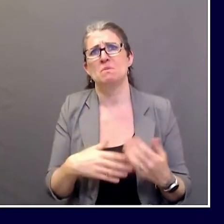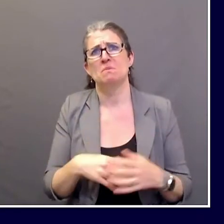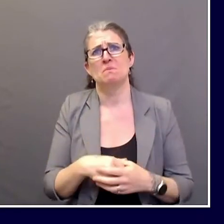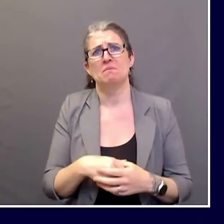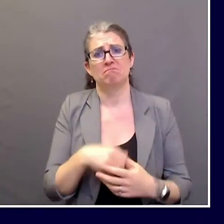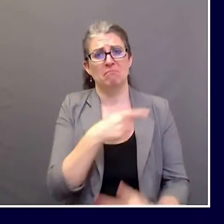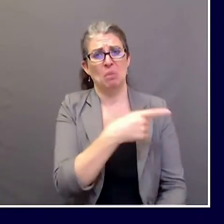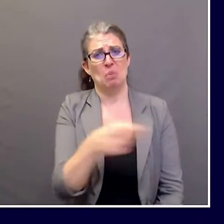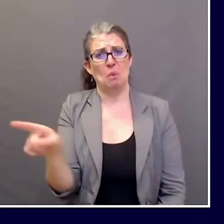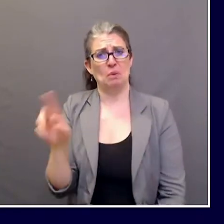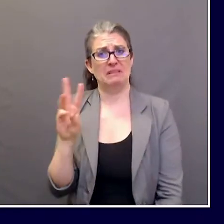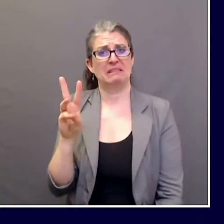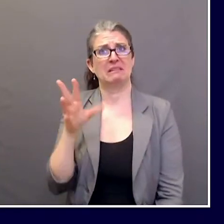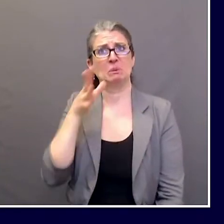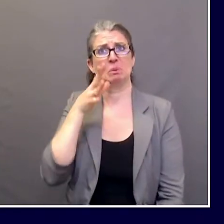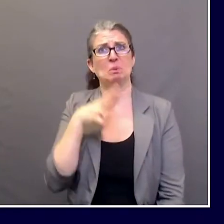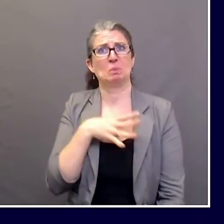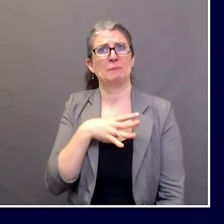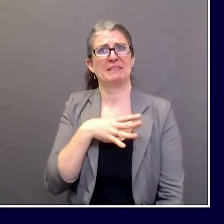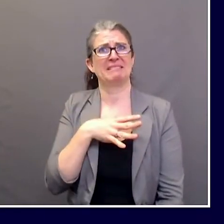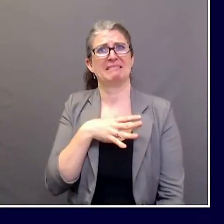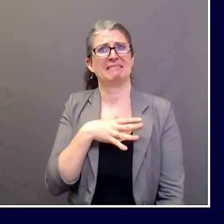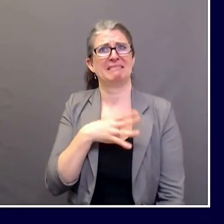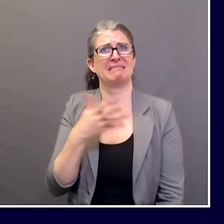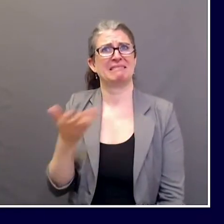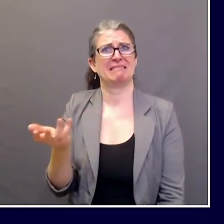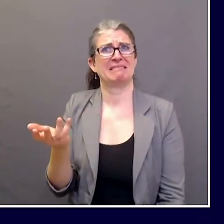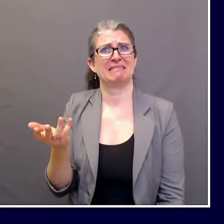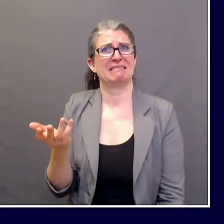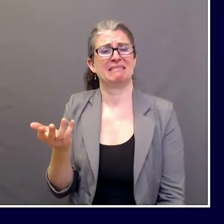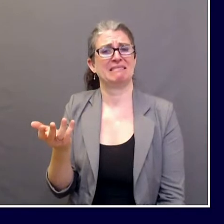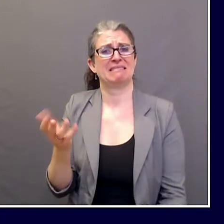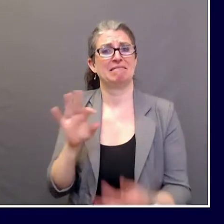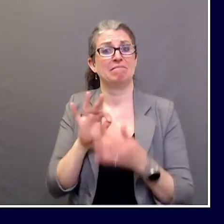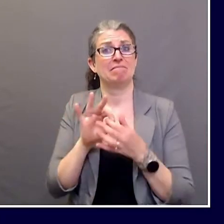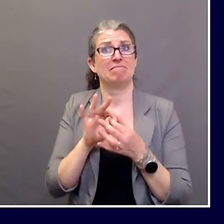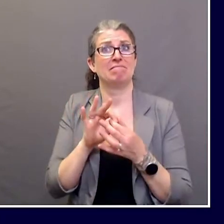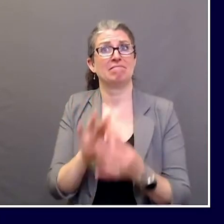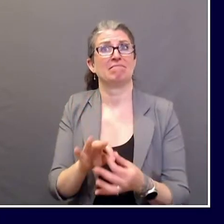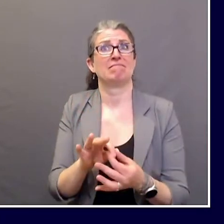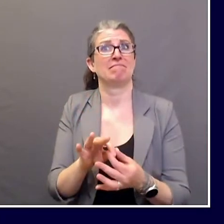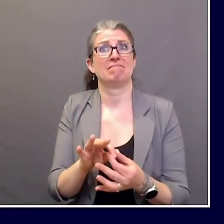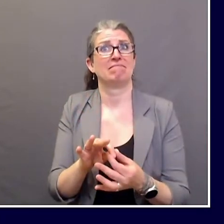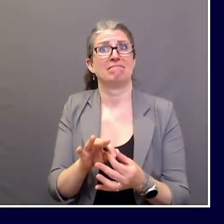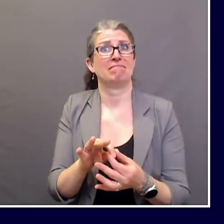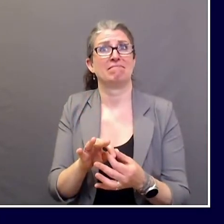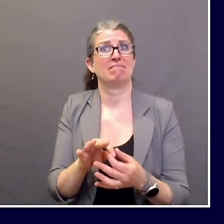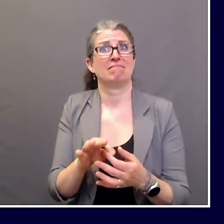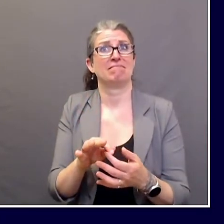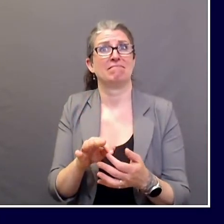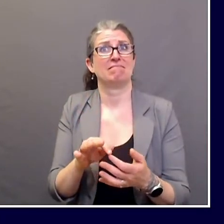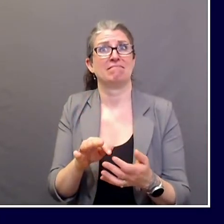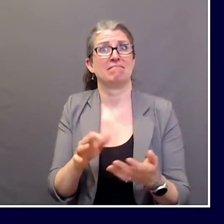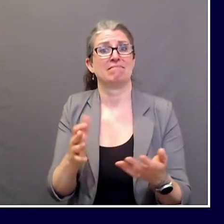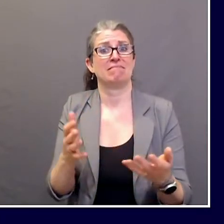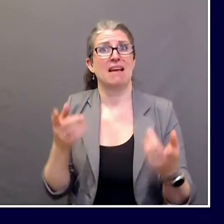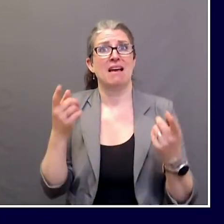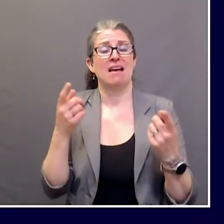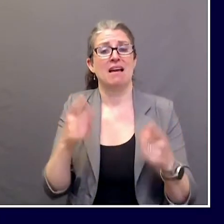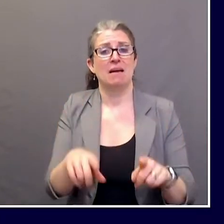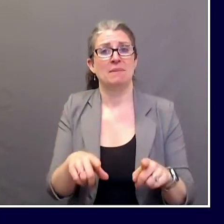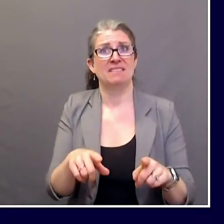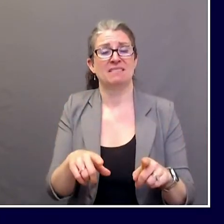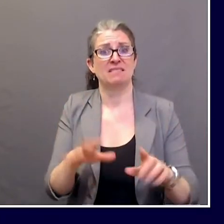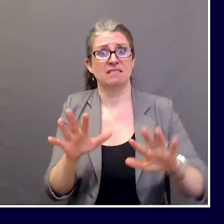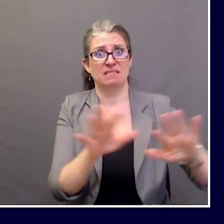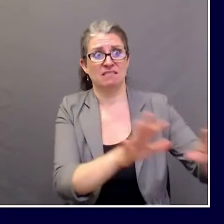so closely when a pause like this was hit. But do you come out of the other side of this with maybe some new guidelines?